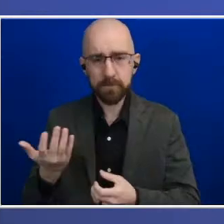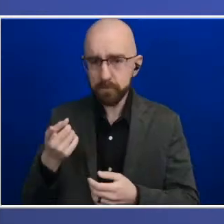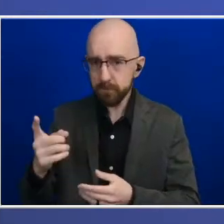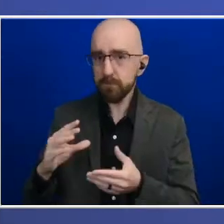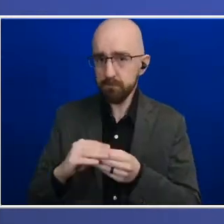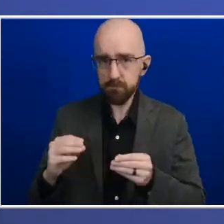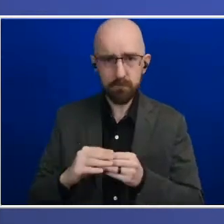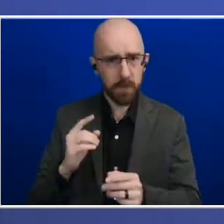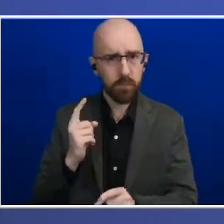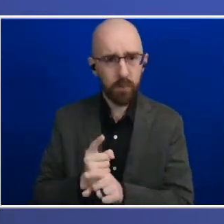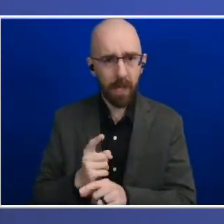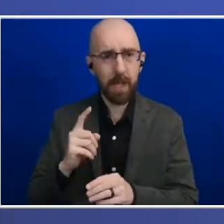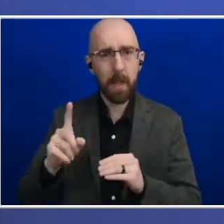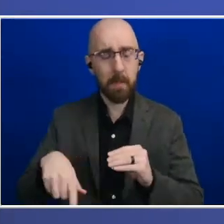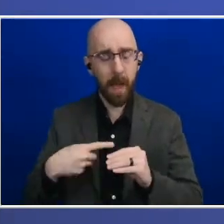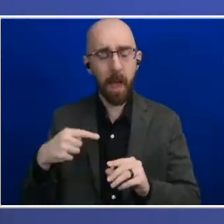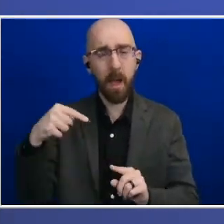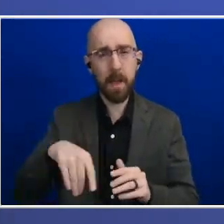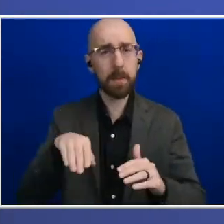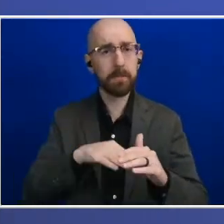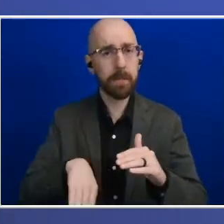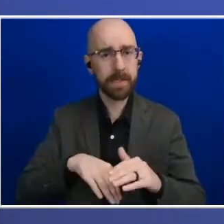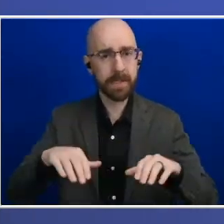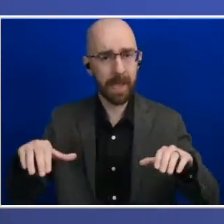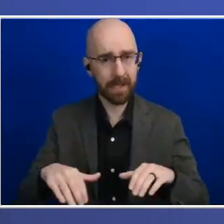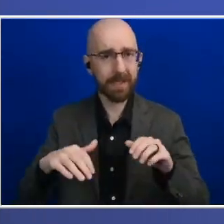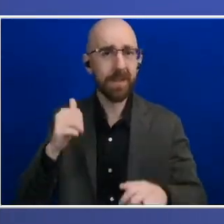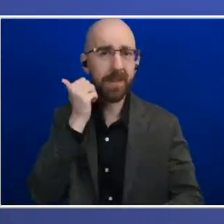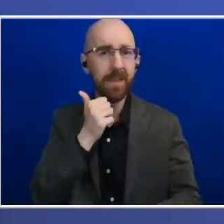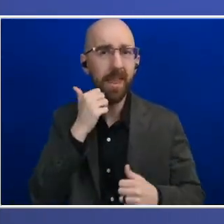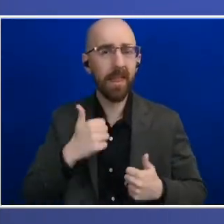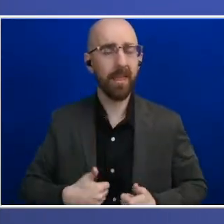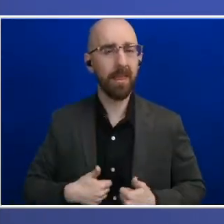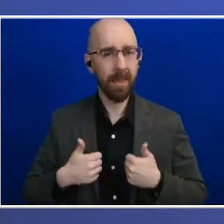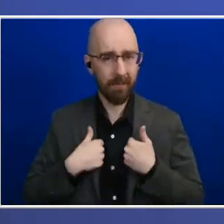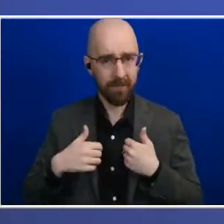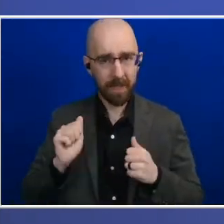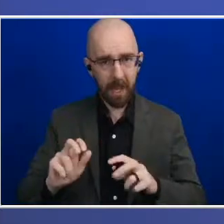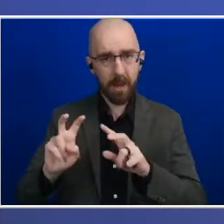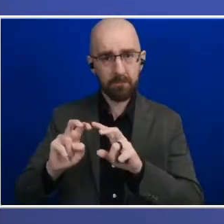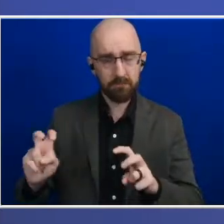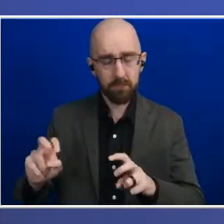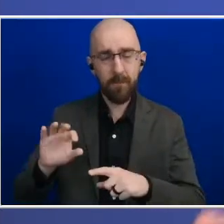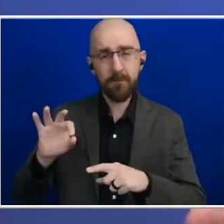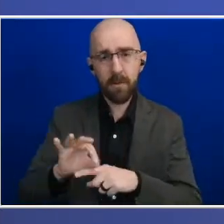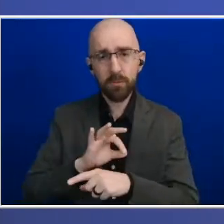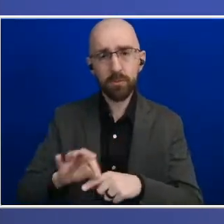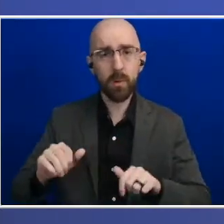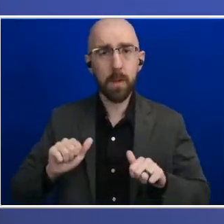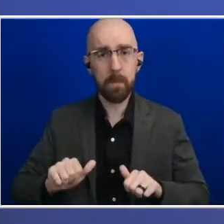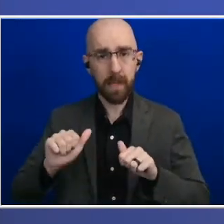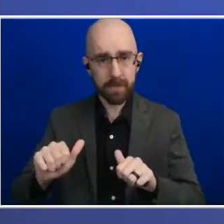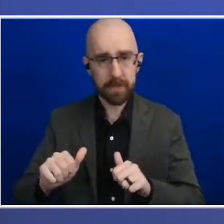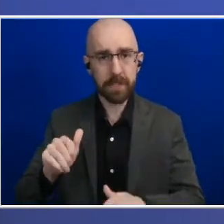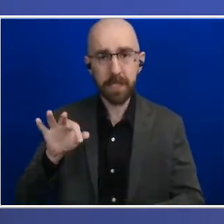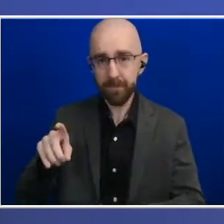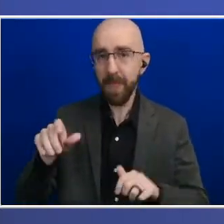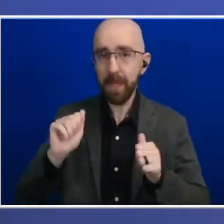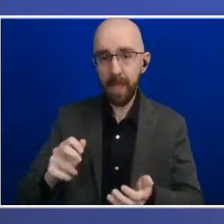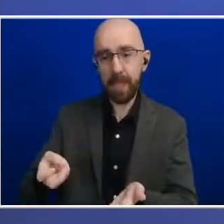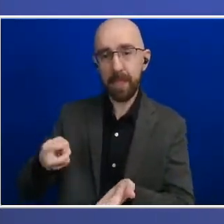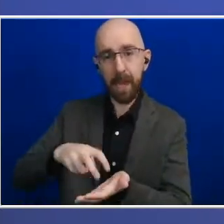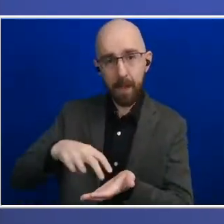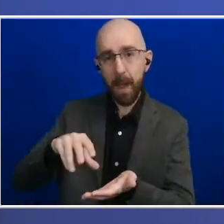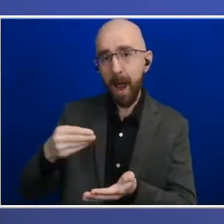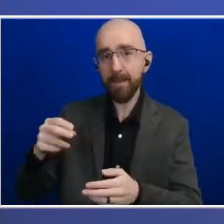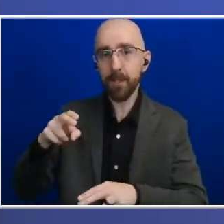the basic activities of daily living. We can actually assess people's functional capacity by whether or not they can get out of a chair without